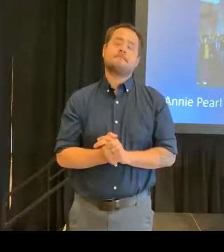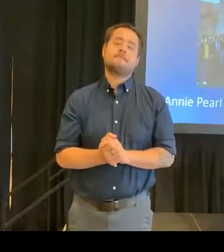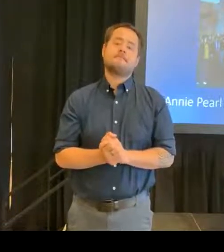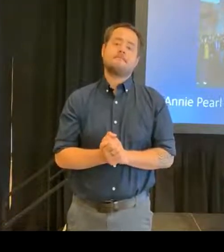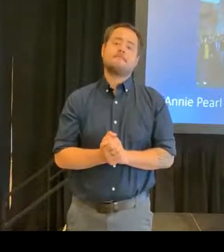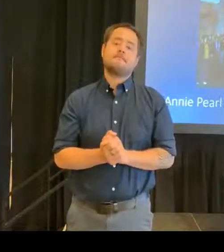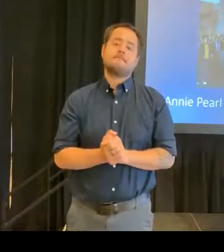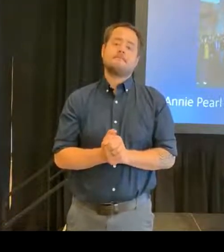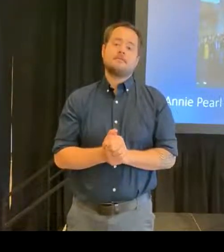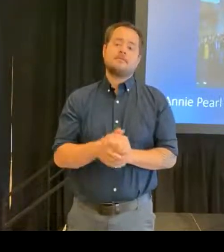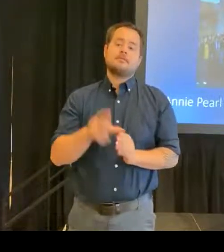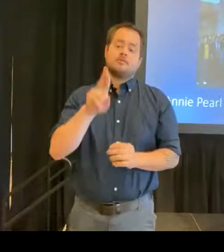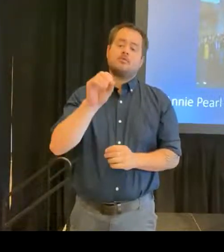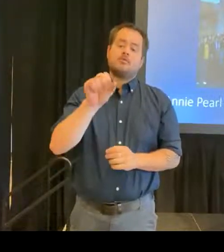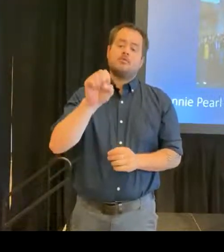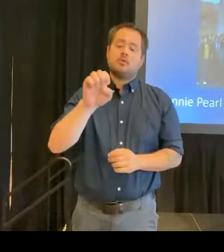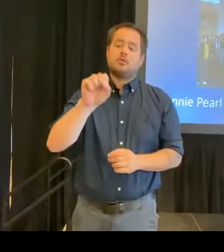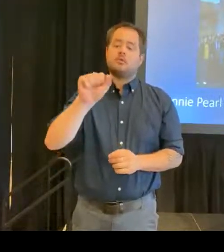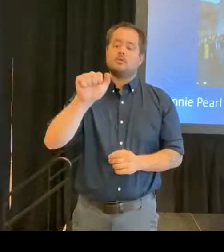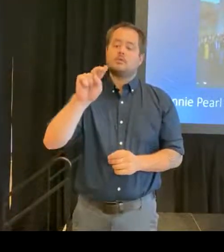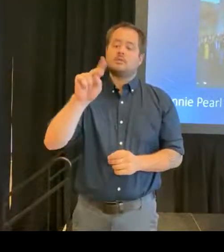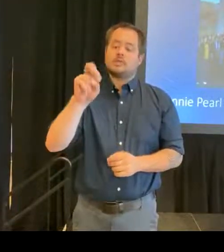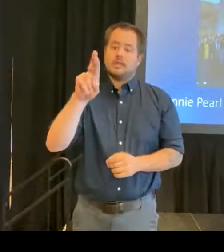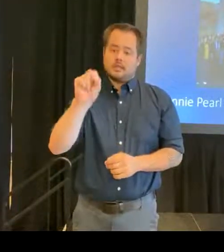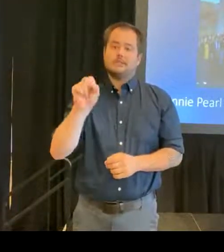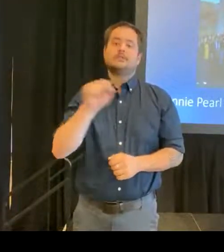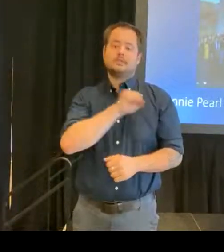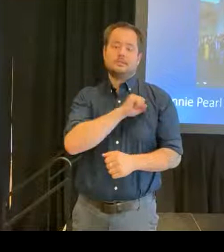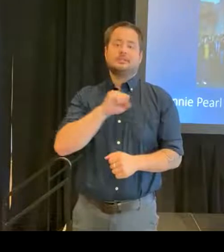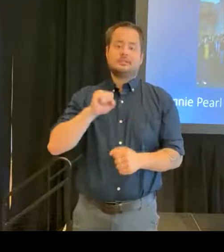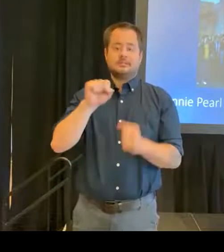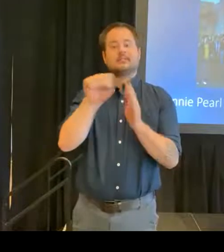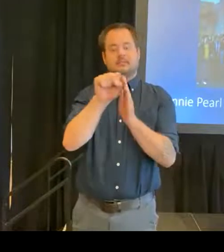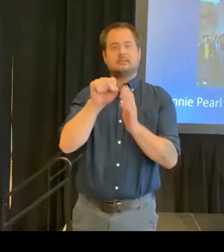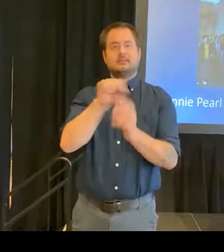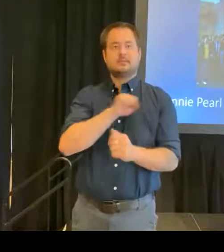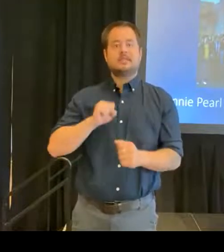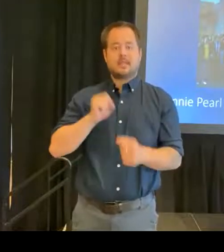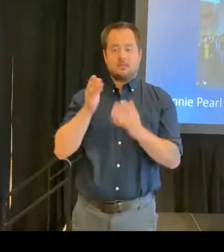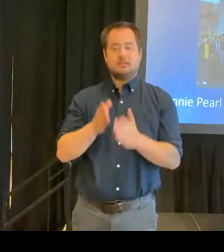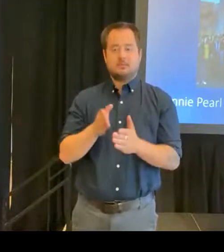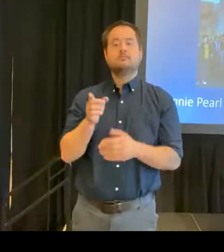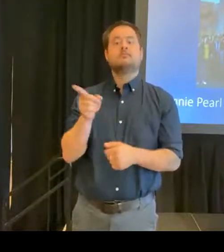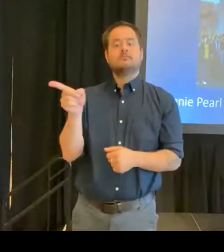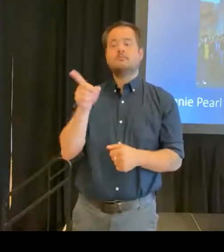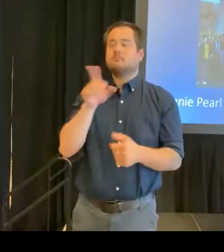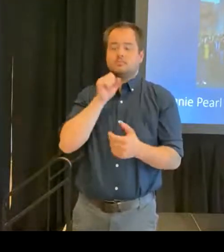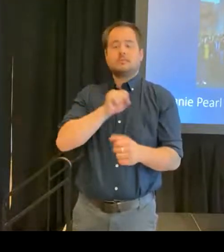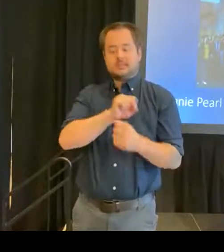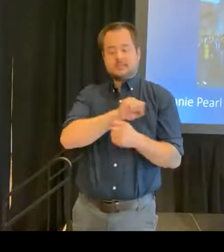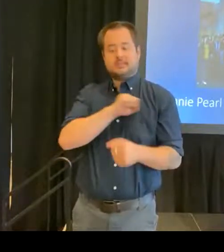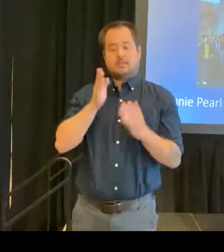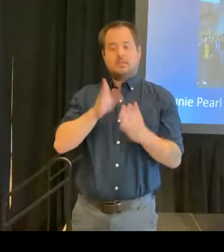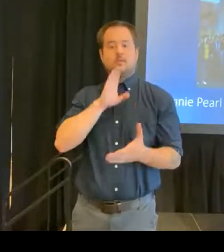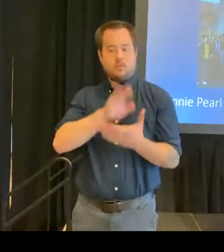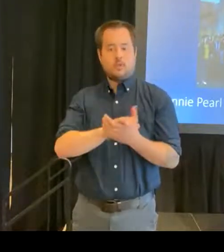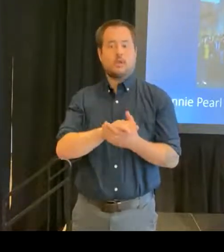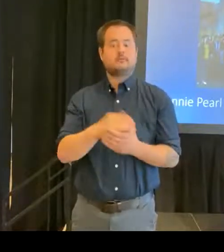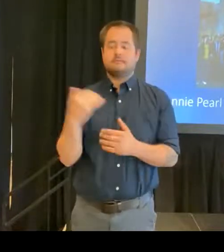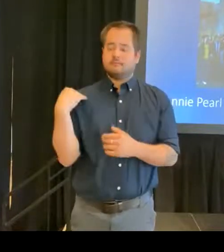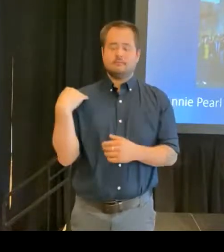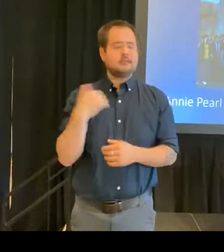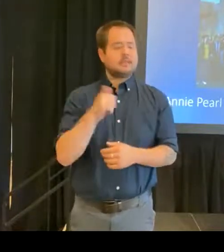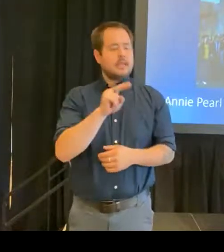Miss Rose Sanders, who's Senator Hale Sanders' wife, said to me, Annie Pearl,